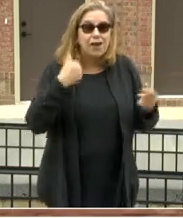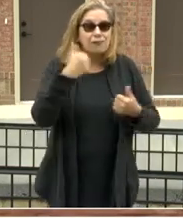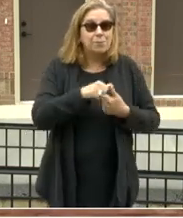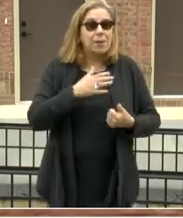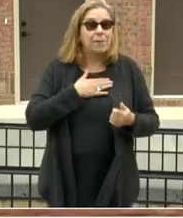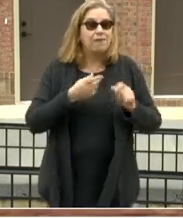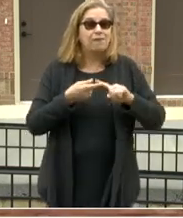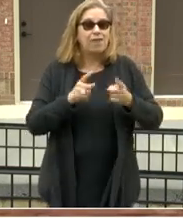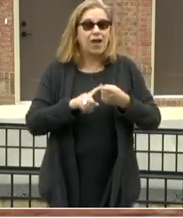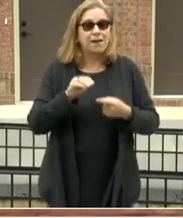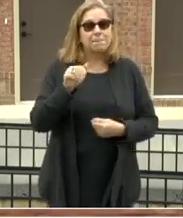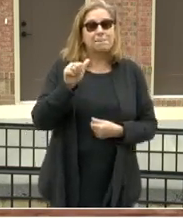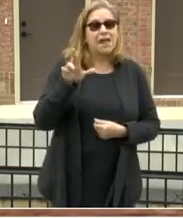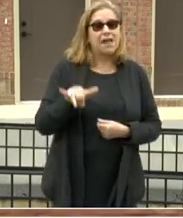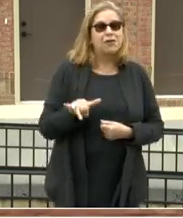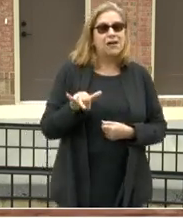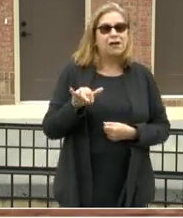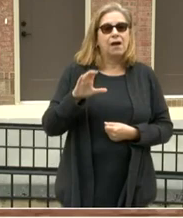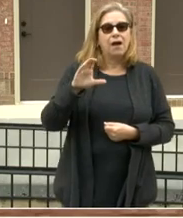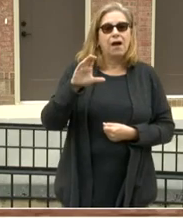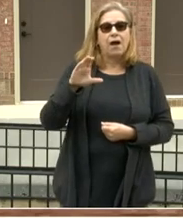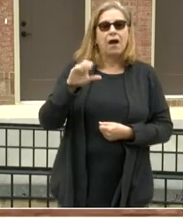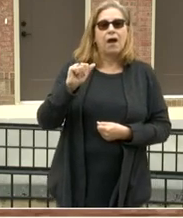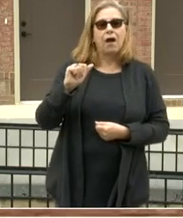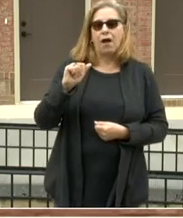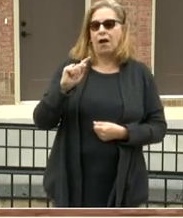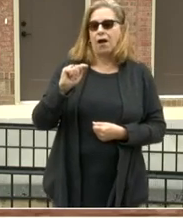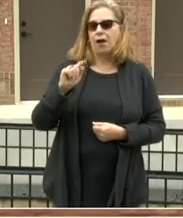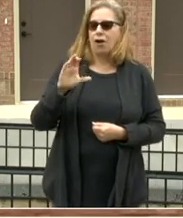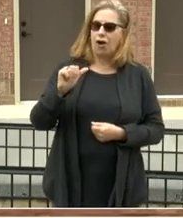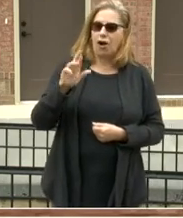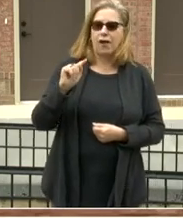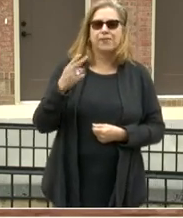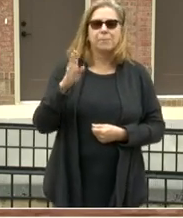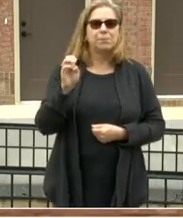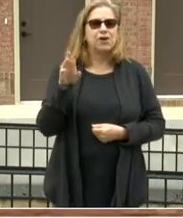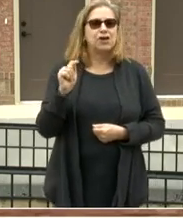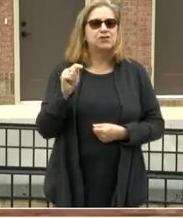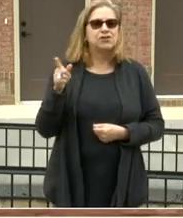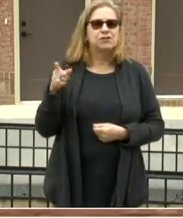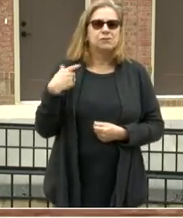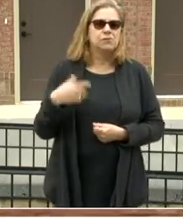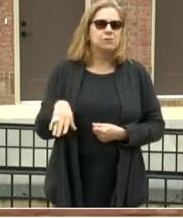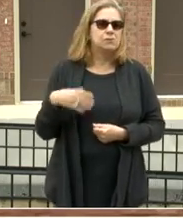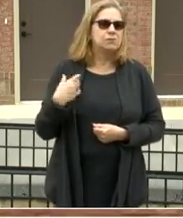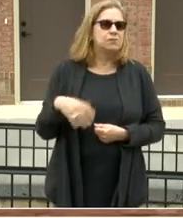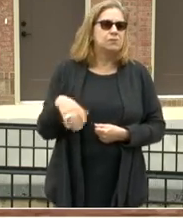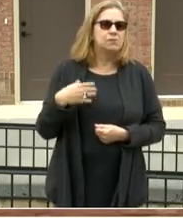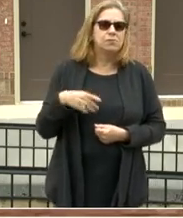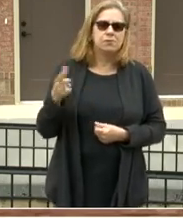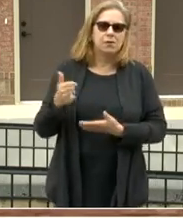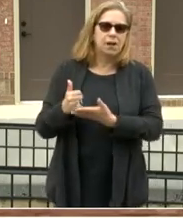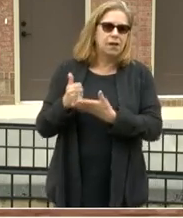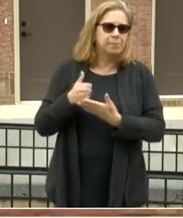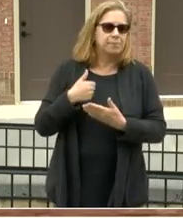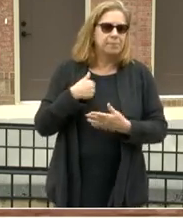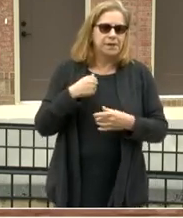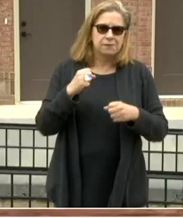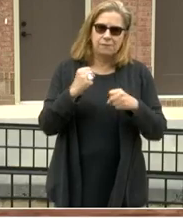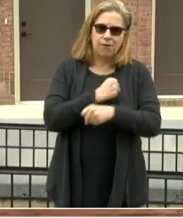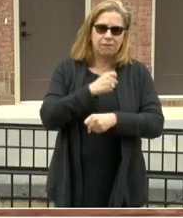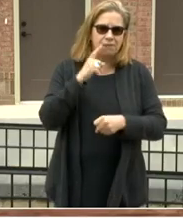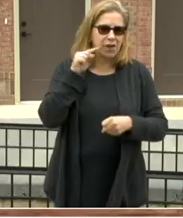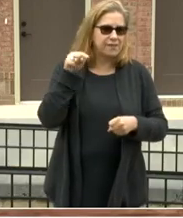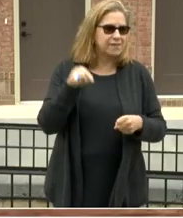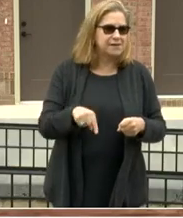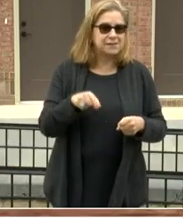who was so instrumental in making sure that the Council of the District of Columbia wouldn't short